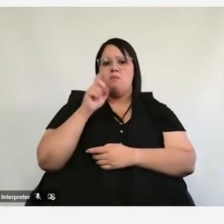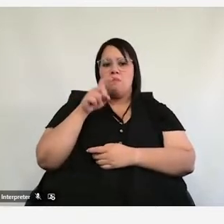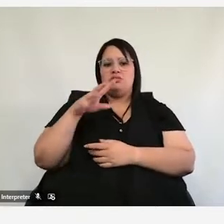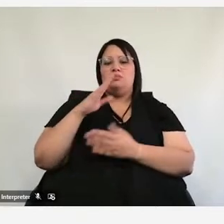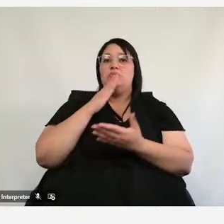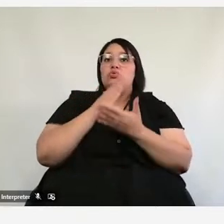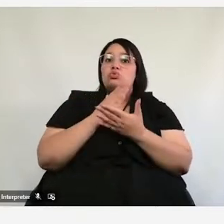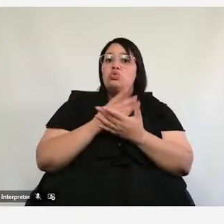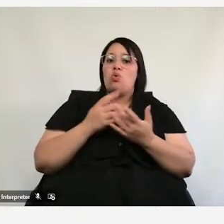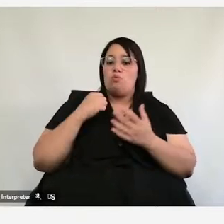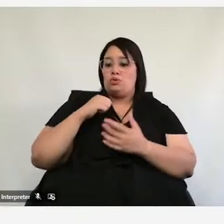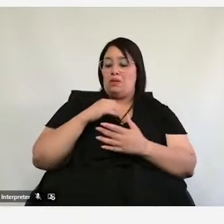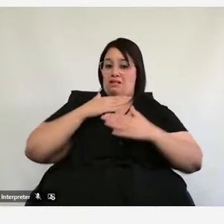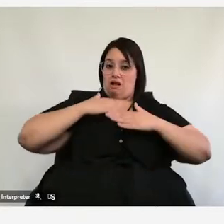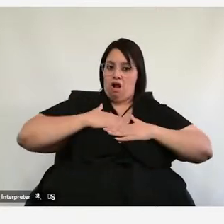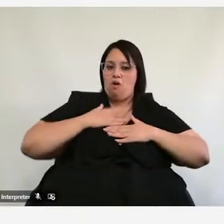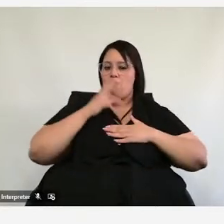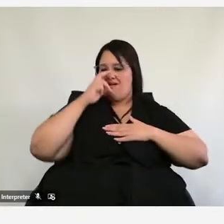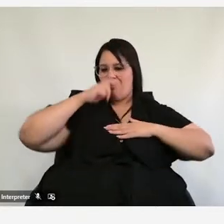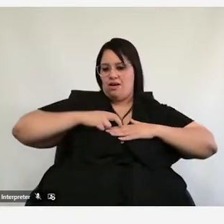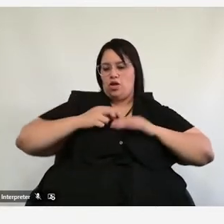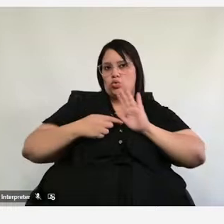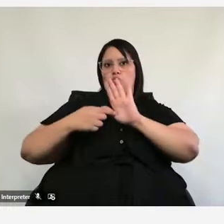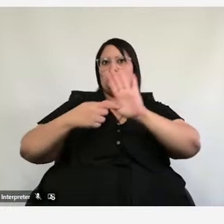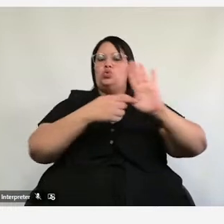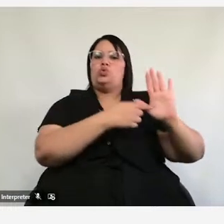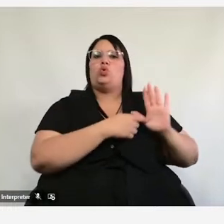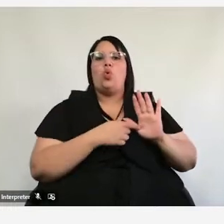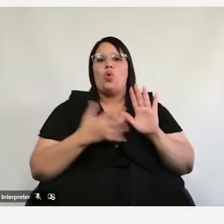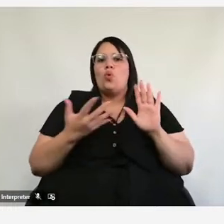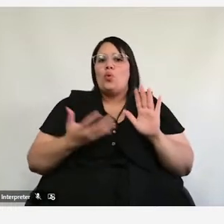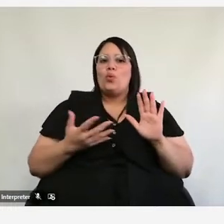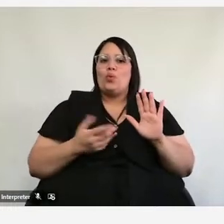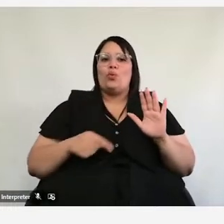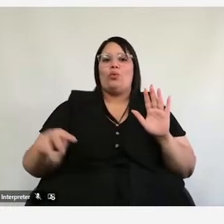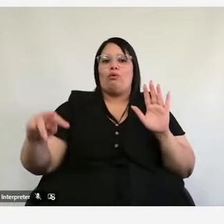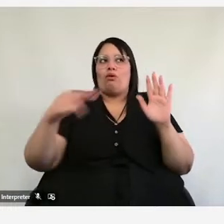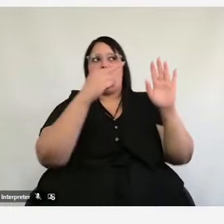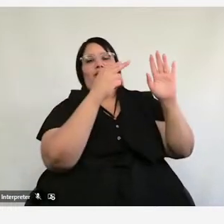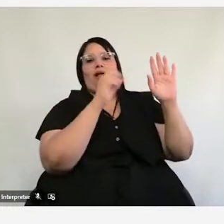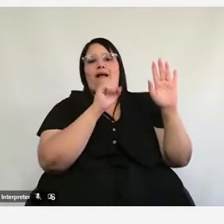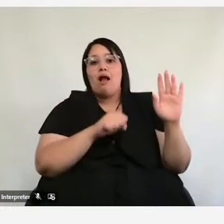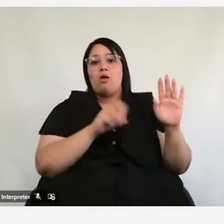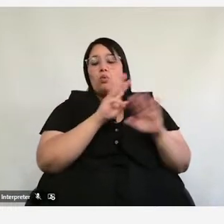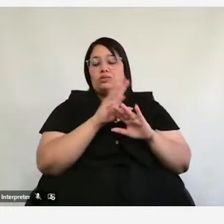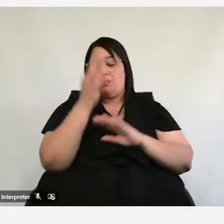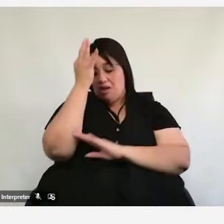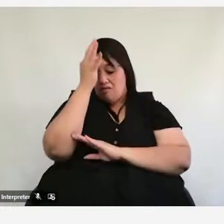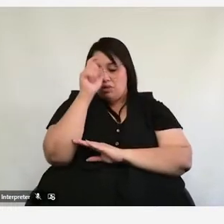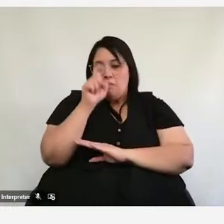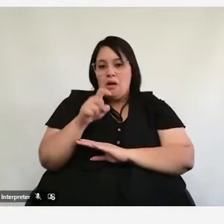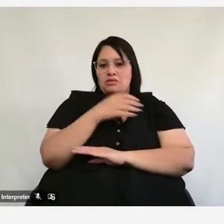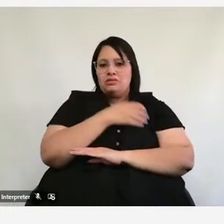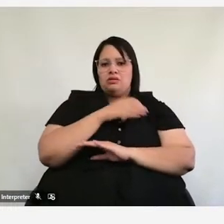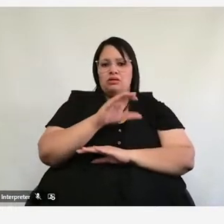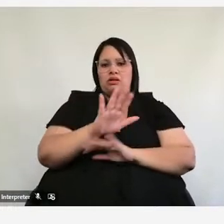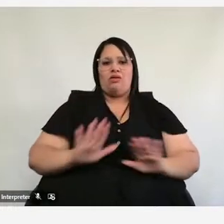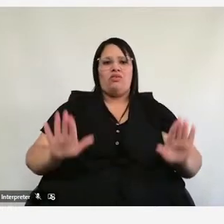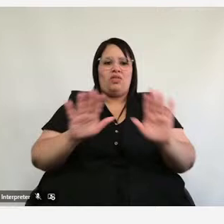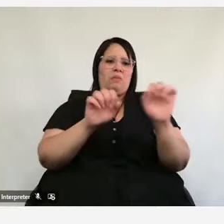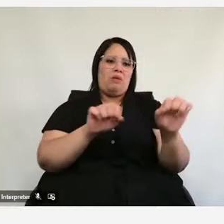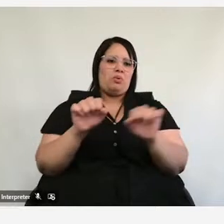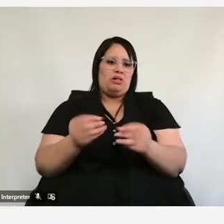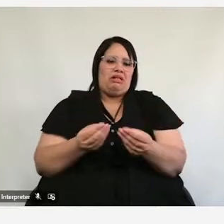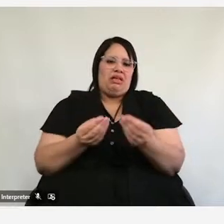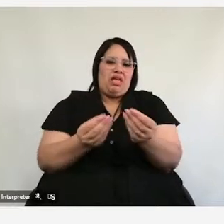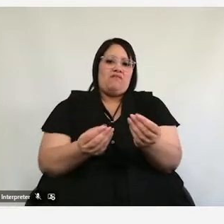ensure that our municipalities are bright shining lights on the hill. The Western Cape government must enable them in this